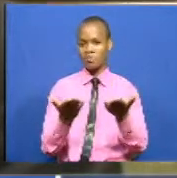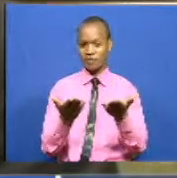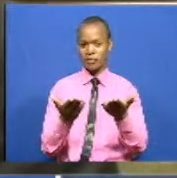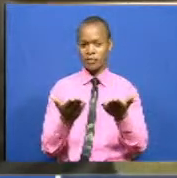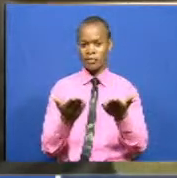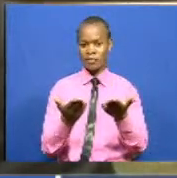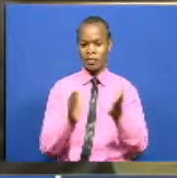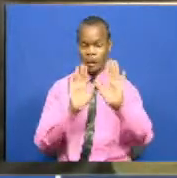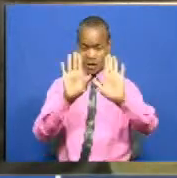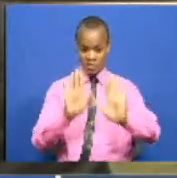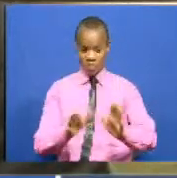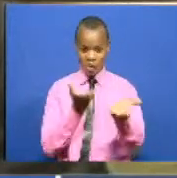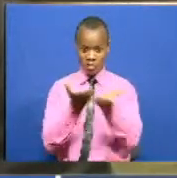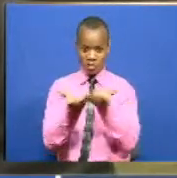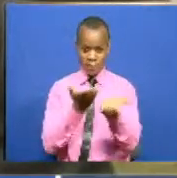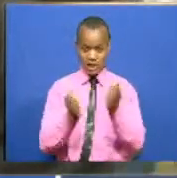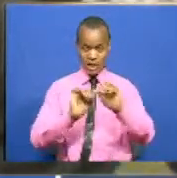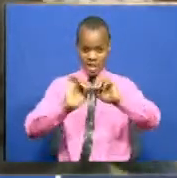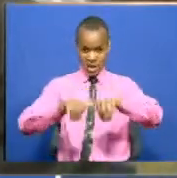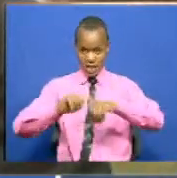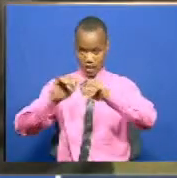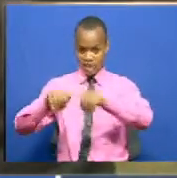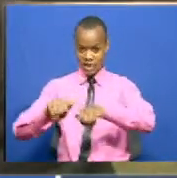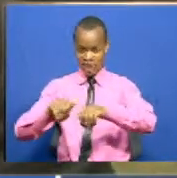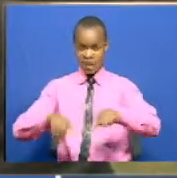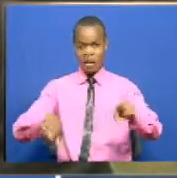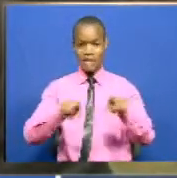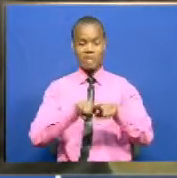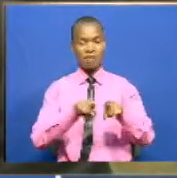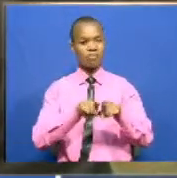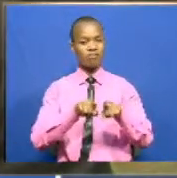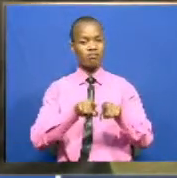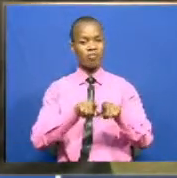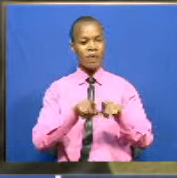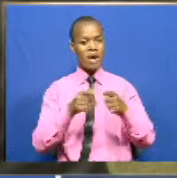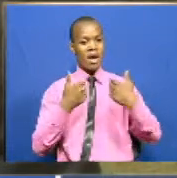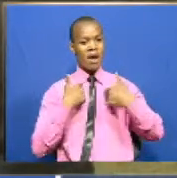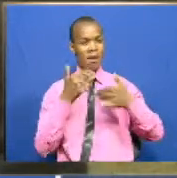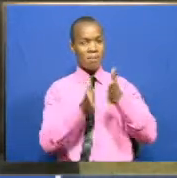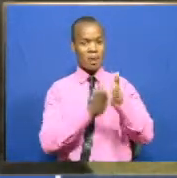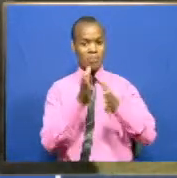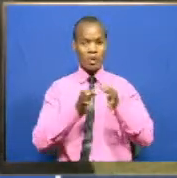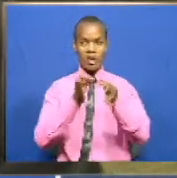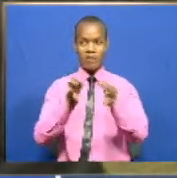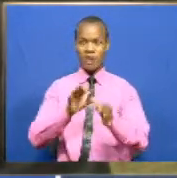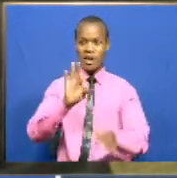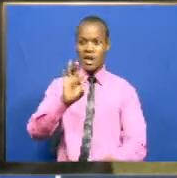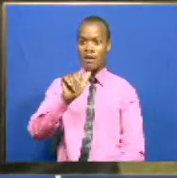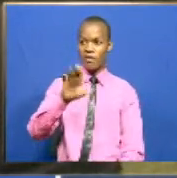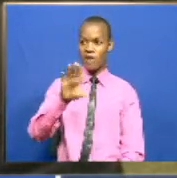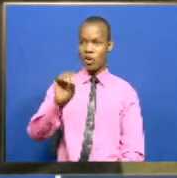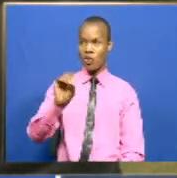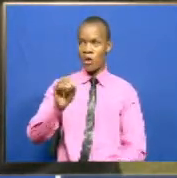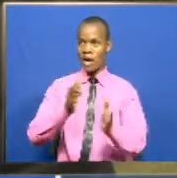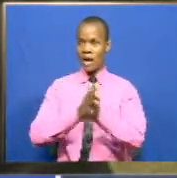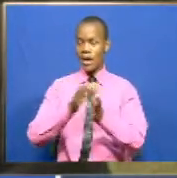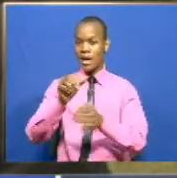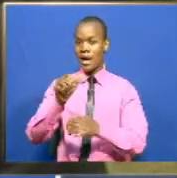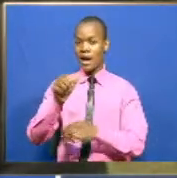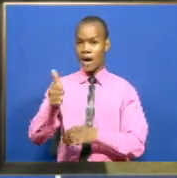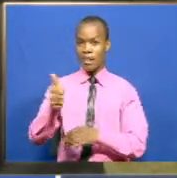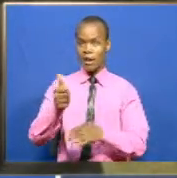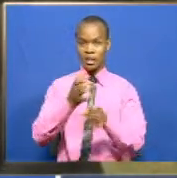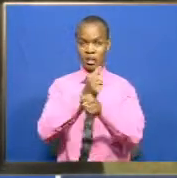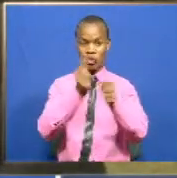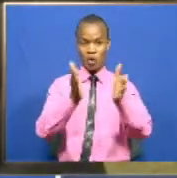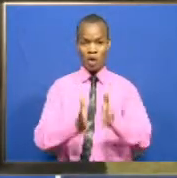kilimo biashara. Na tuweke mikakati vizuri na si kama FAO na washirika wadau wengine tunasaidiana na serikali. Hiyo